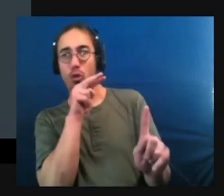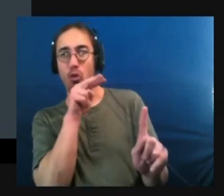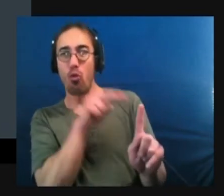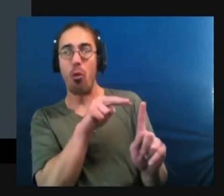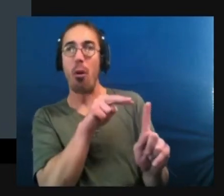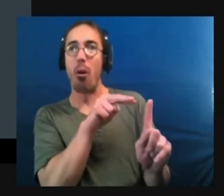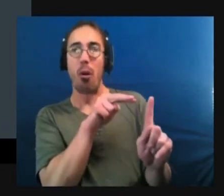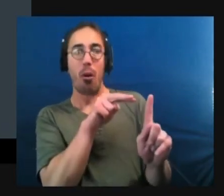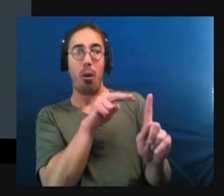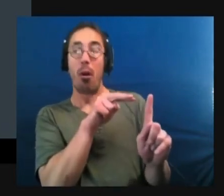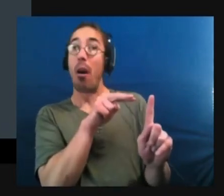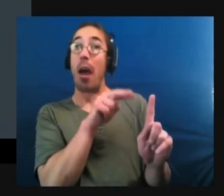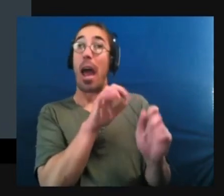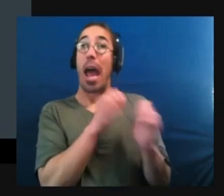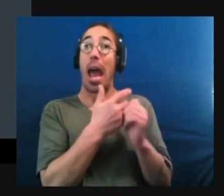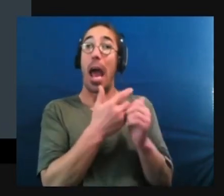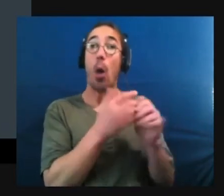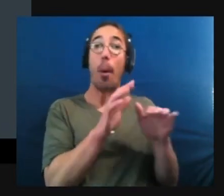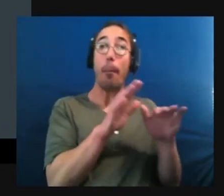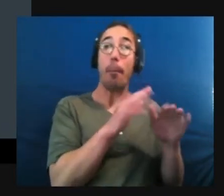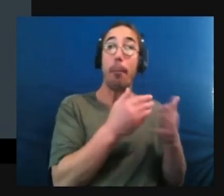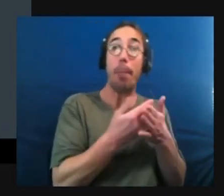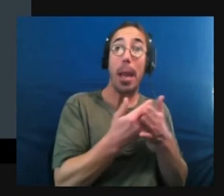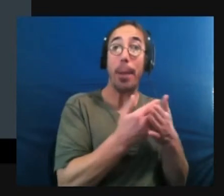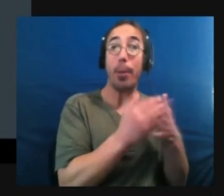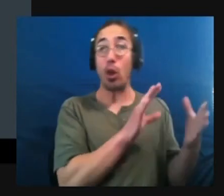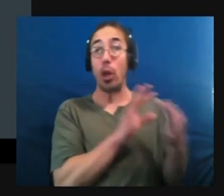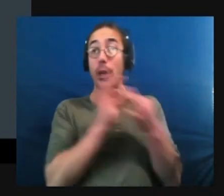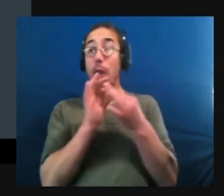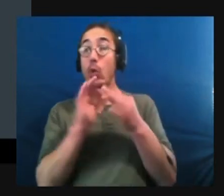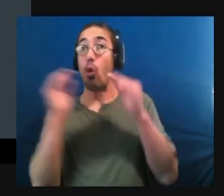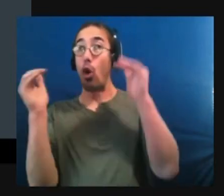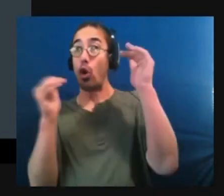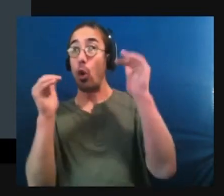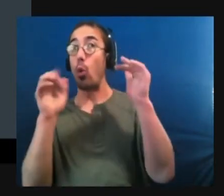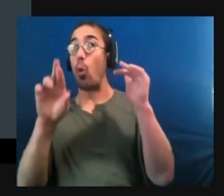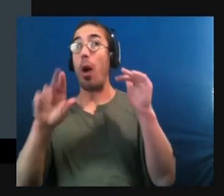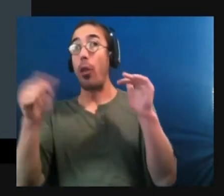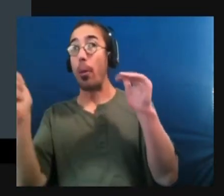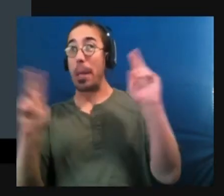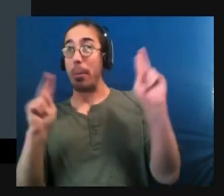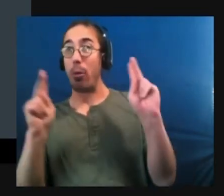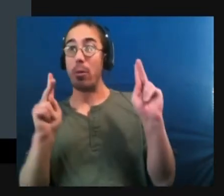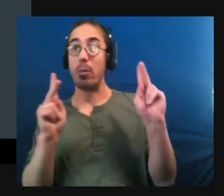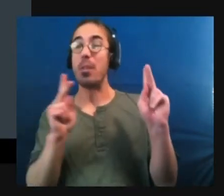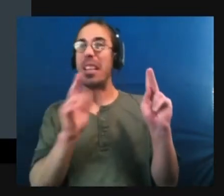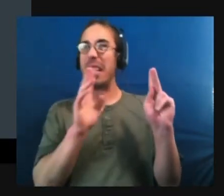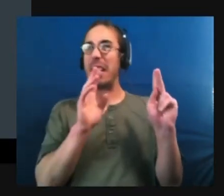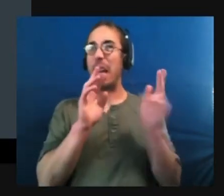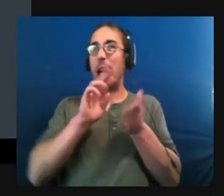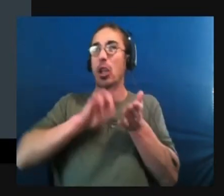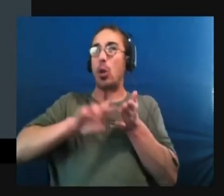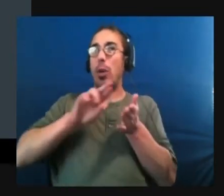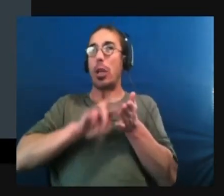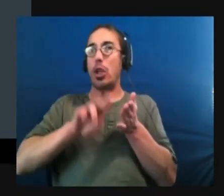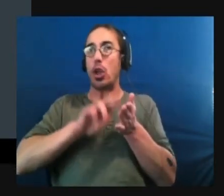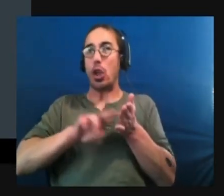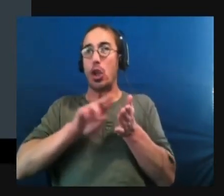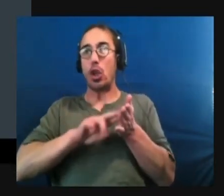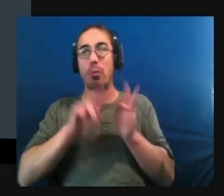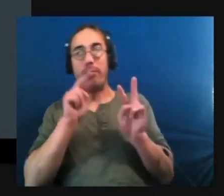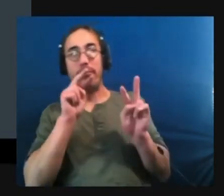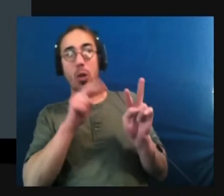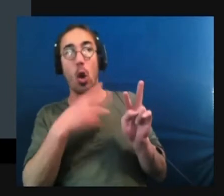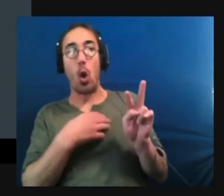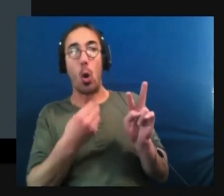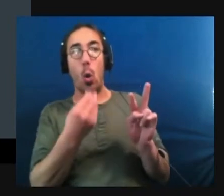infants attach to adults or people attach to other people, it was based on a researcher's gaze, often a white male